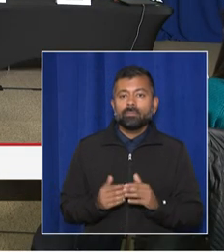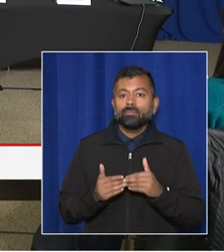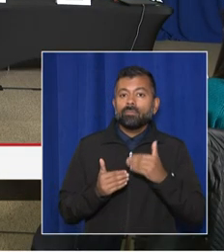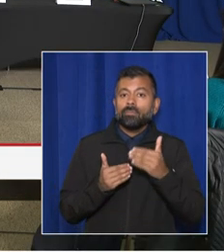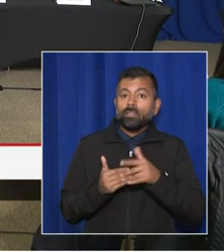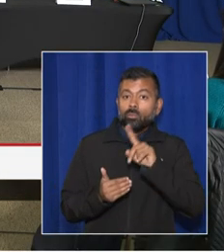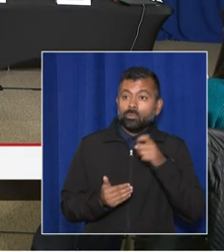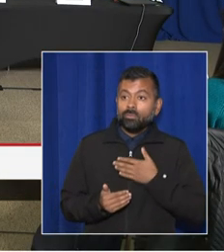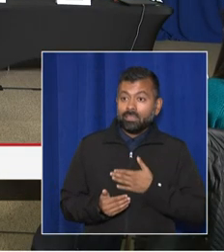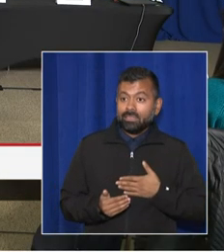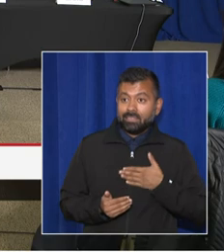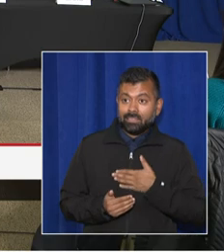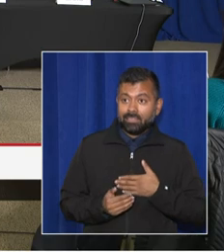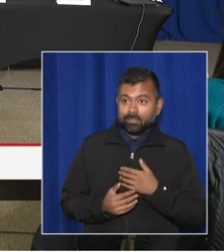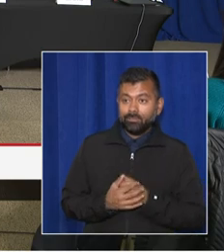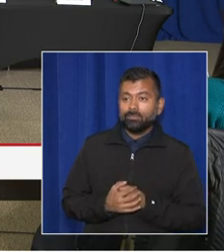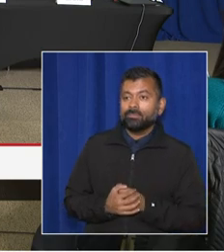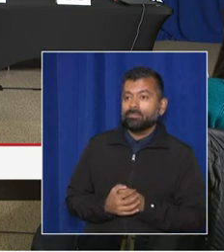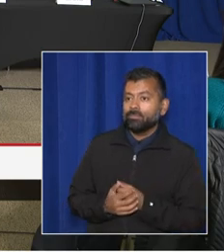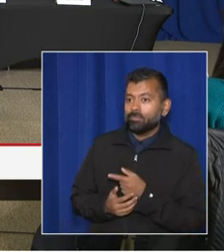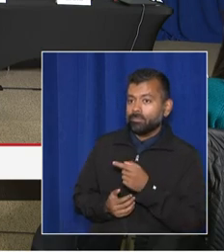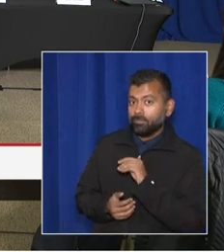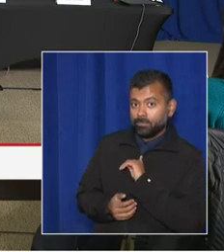we can hear you.